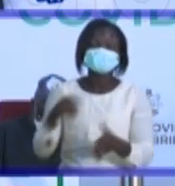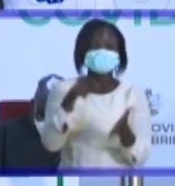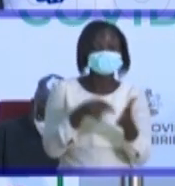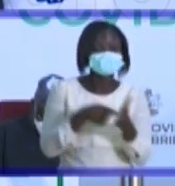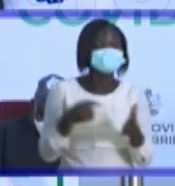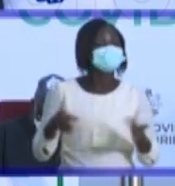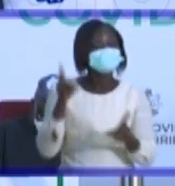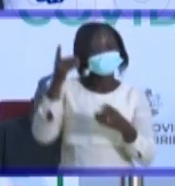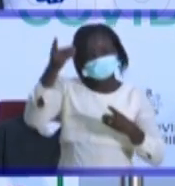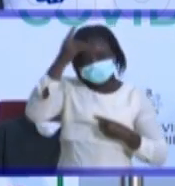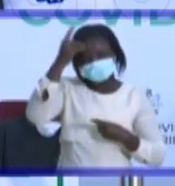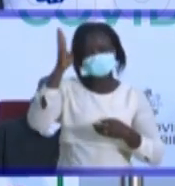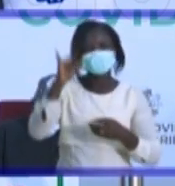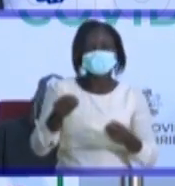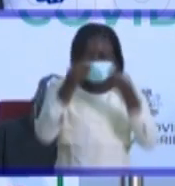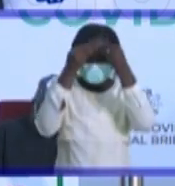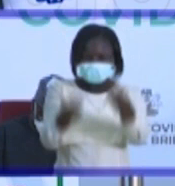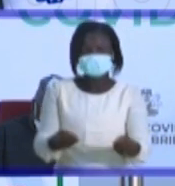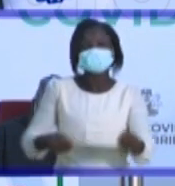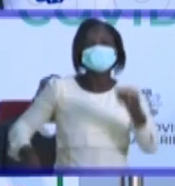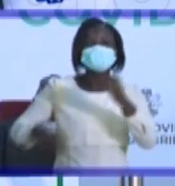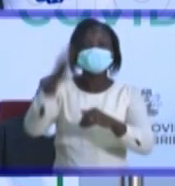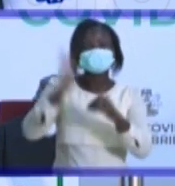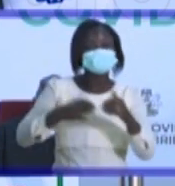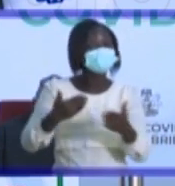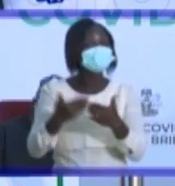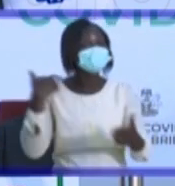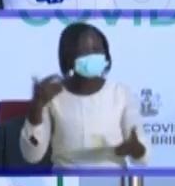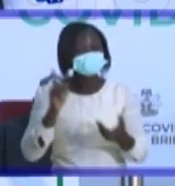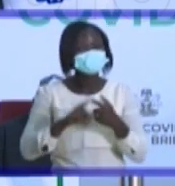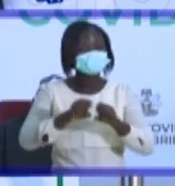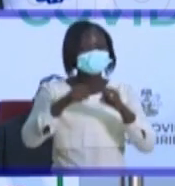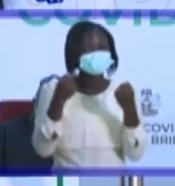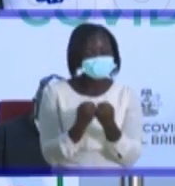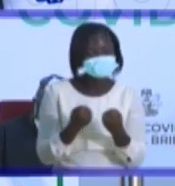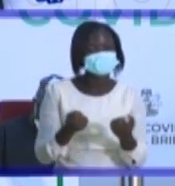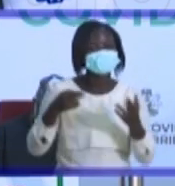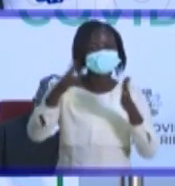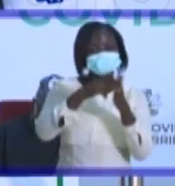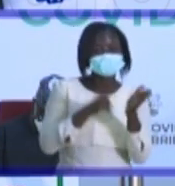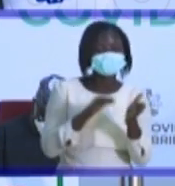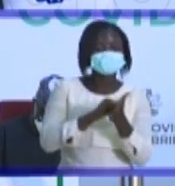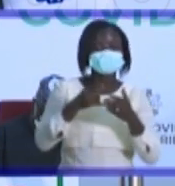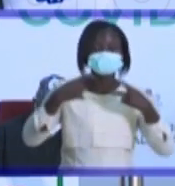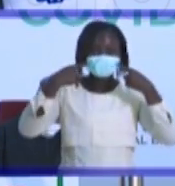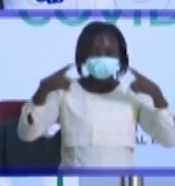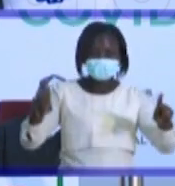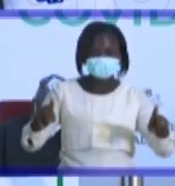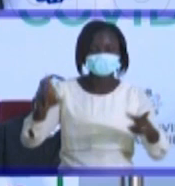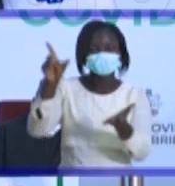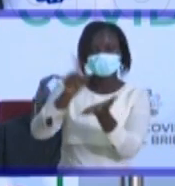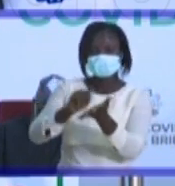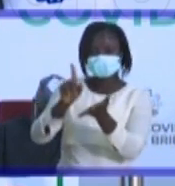more strictly than ever before to the various social guidelines which have been announced, published,